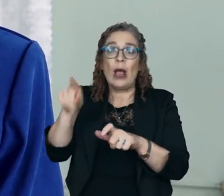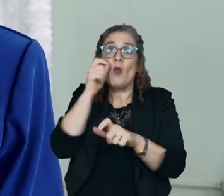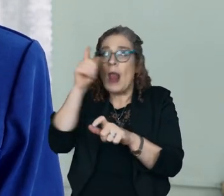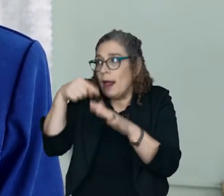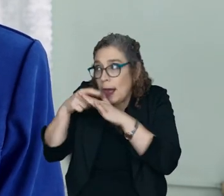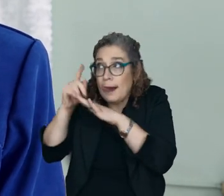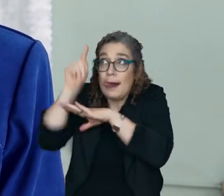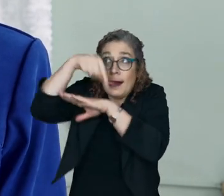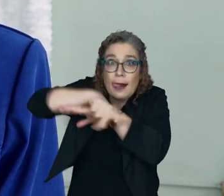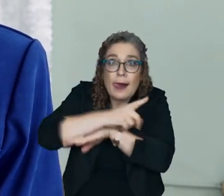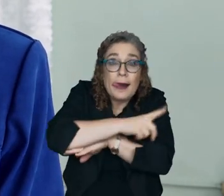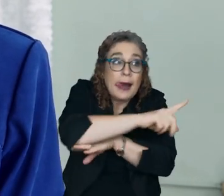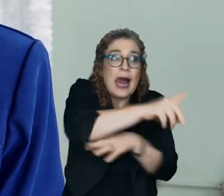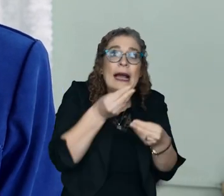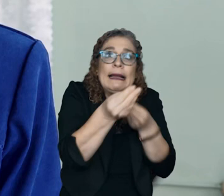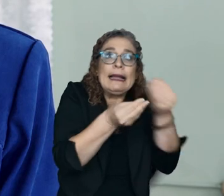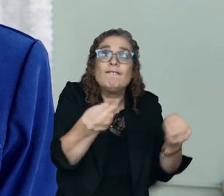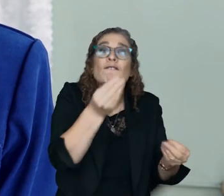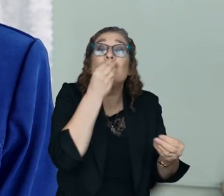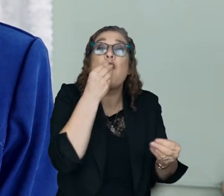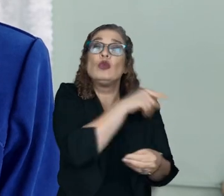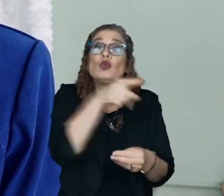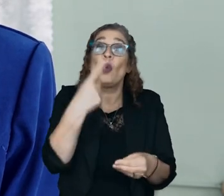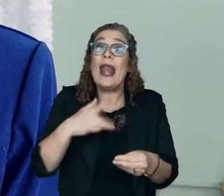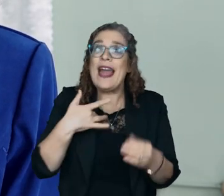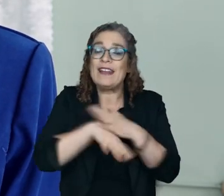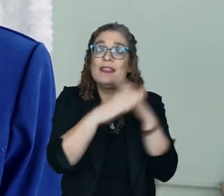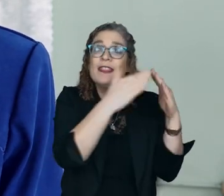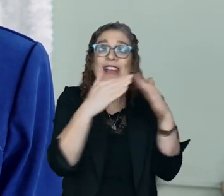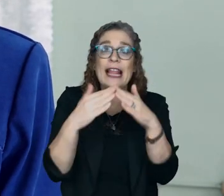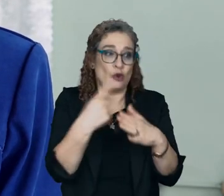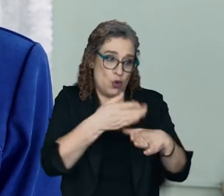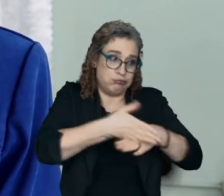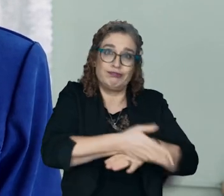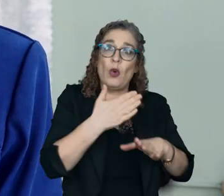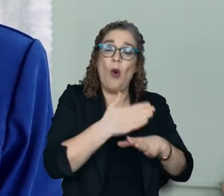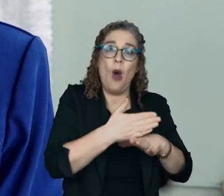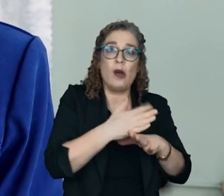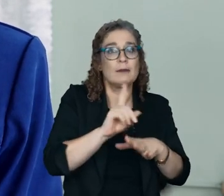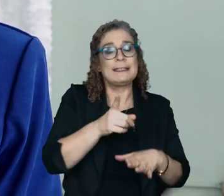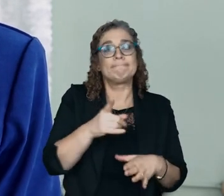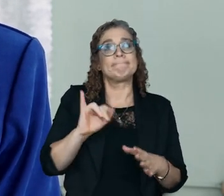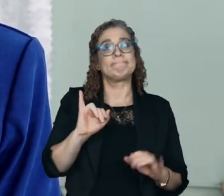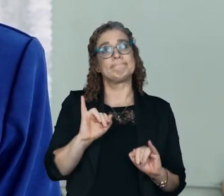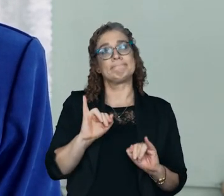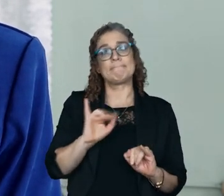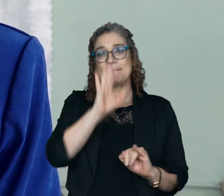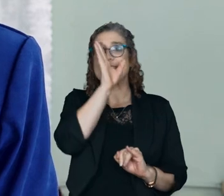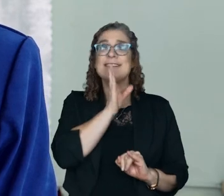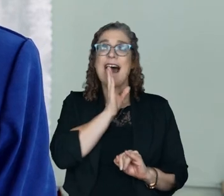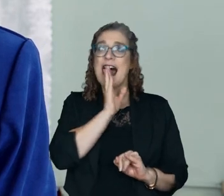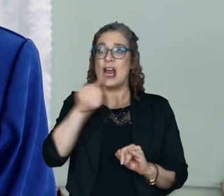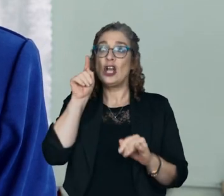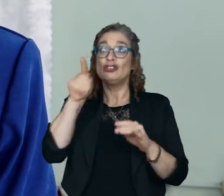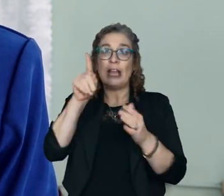villagers as they worked in the fields. Sadly, she was beheaded while kneeling